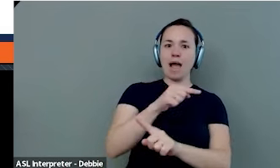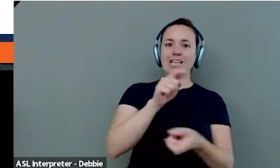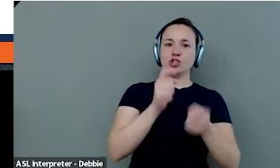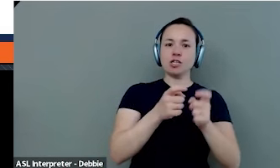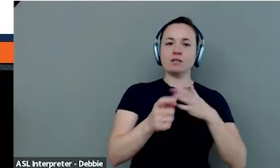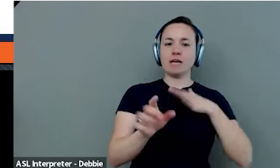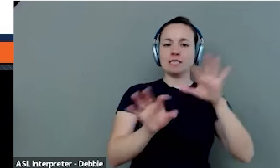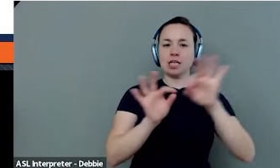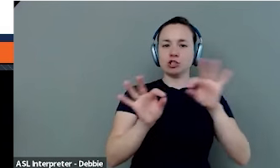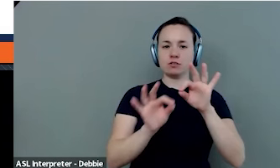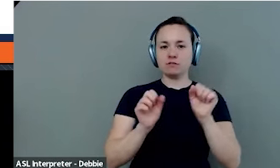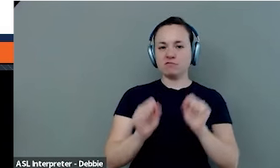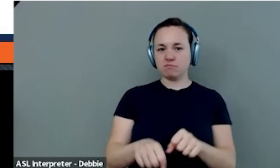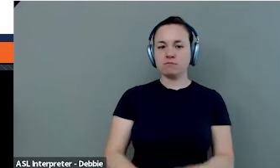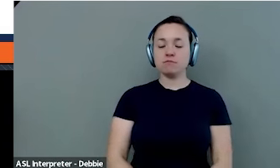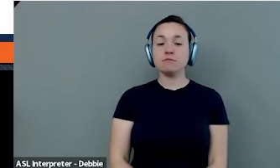selections.